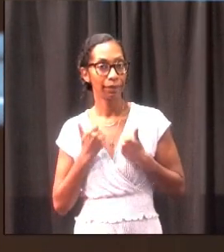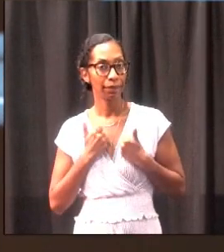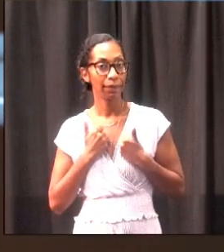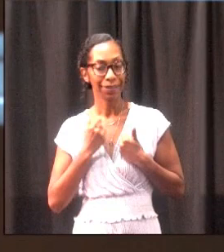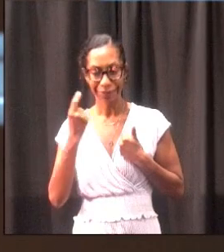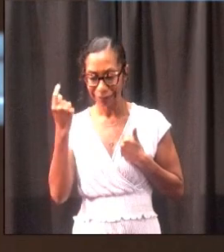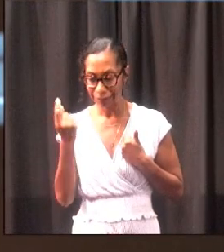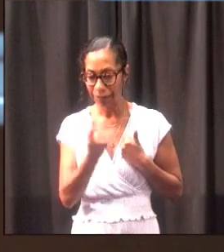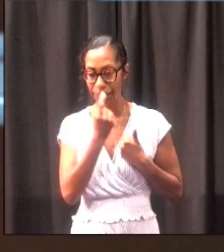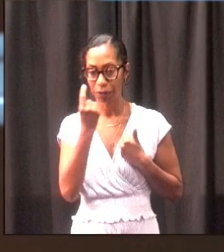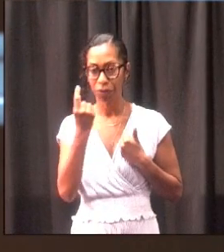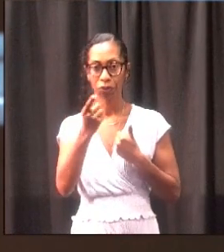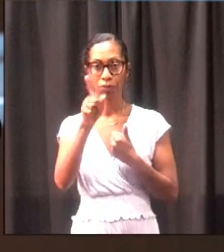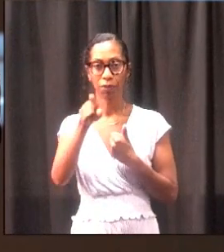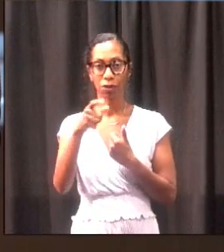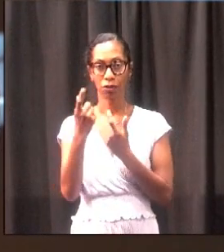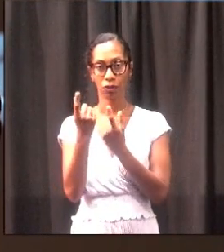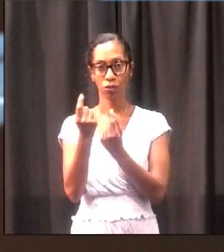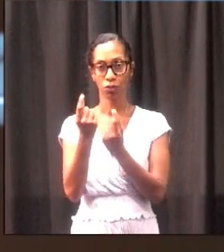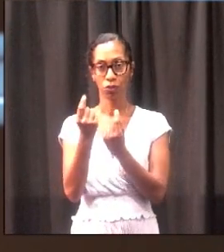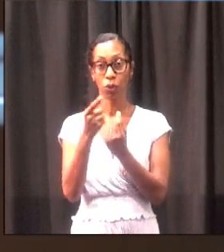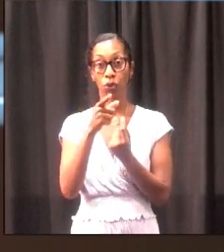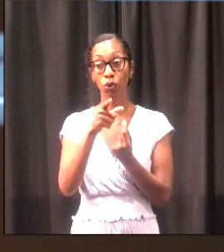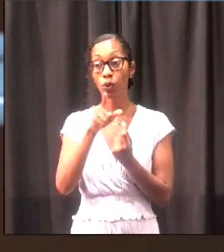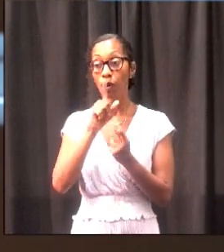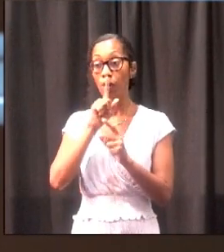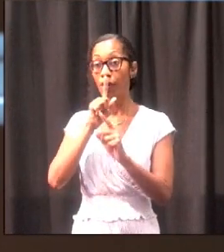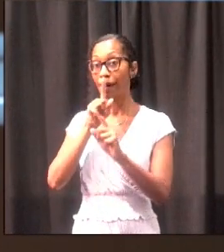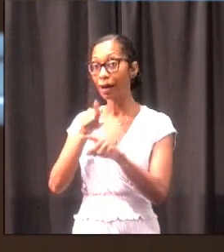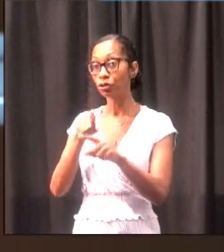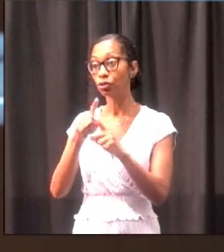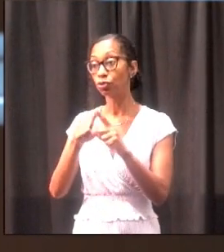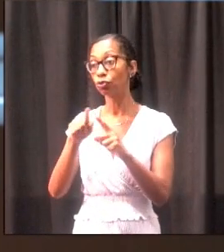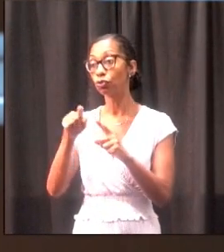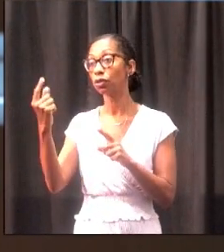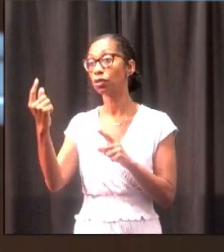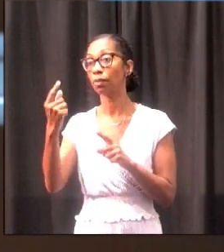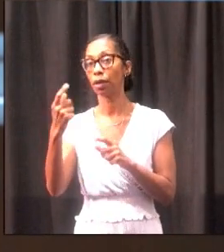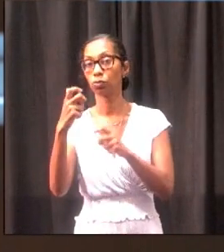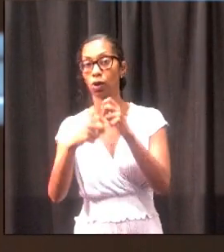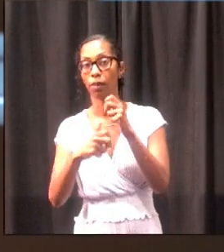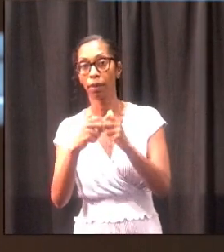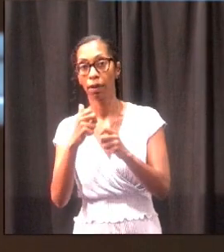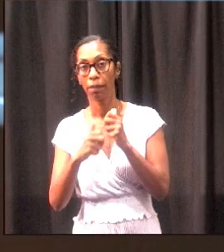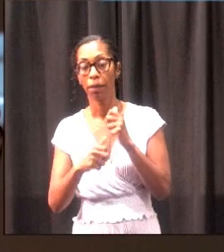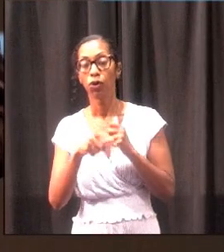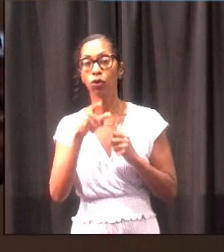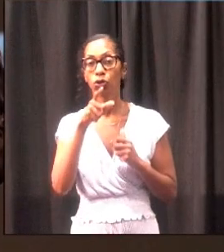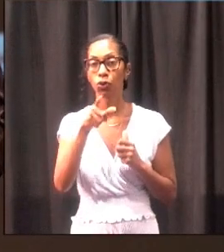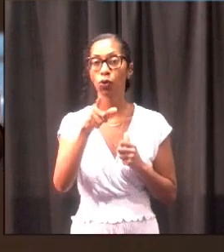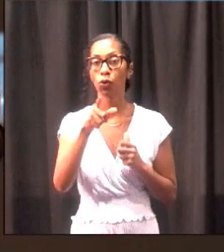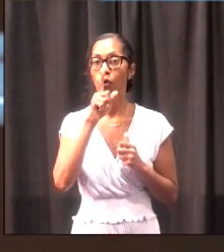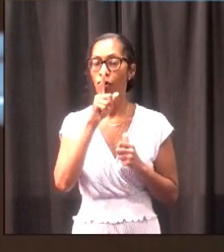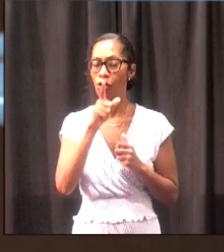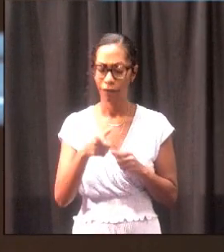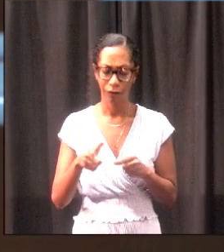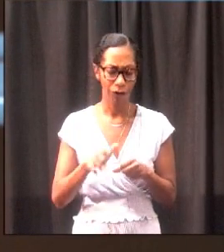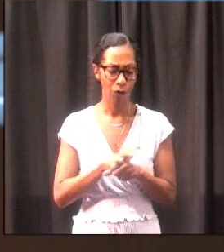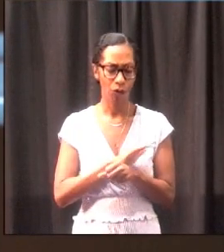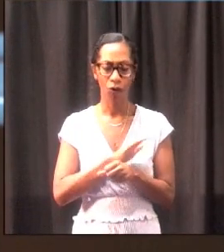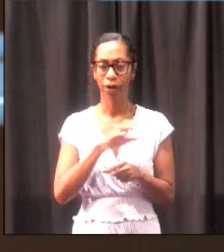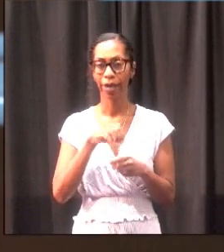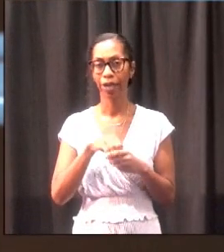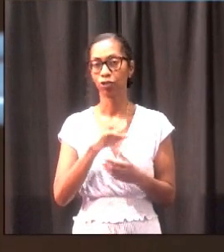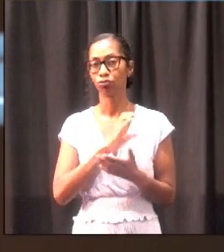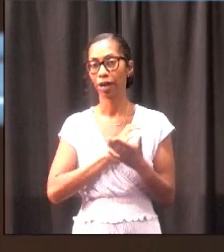must fulfill. You are an answer to a problem. You are in Christ, and you are complete in Christ, and God